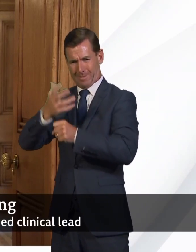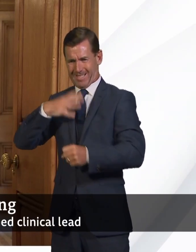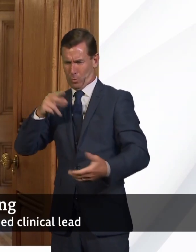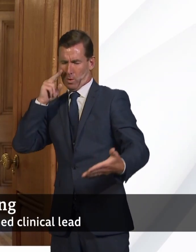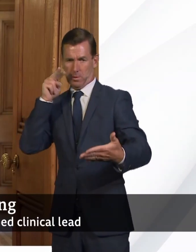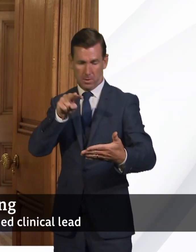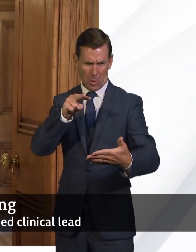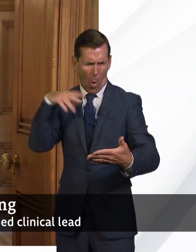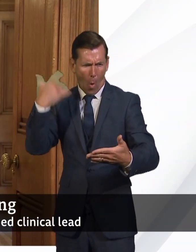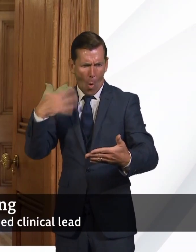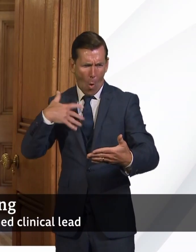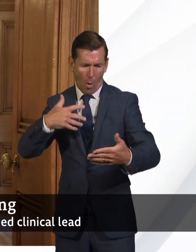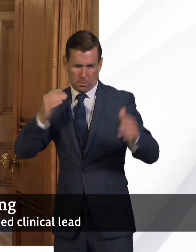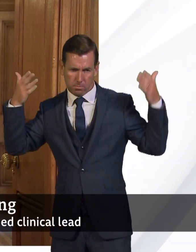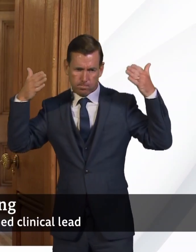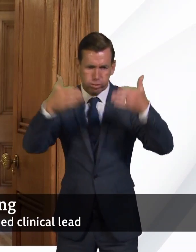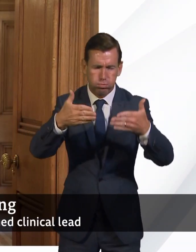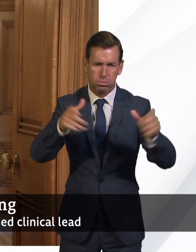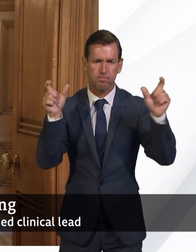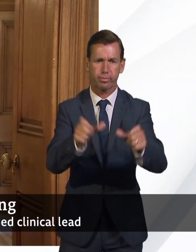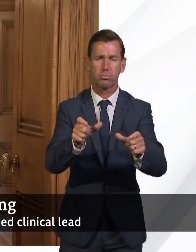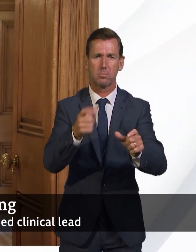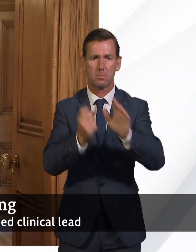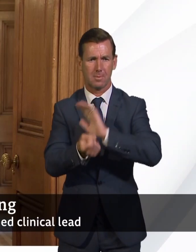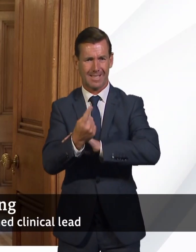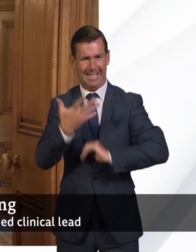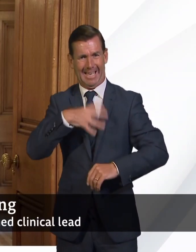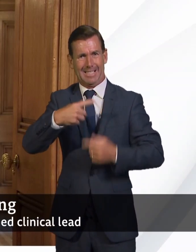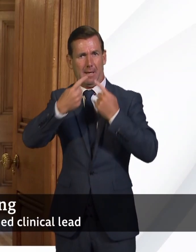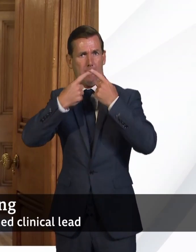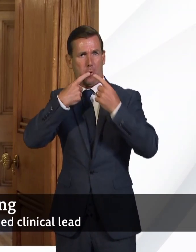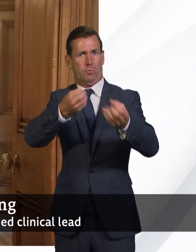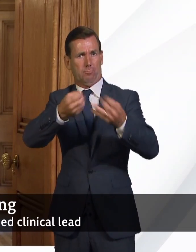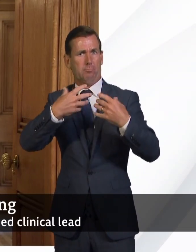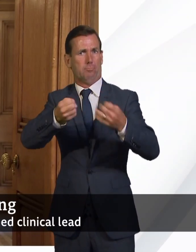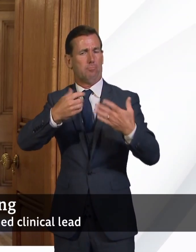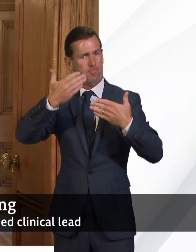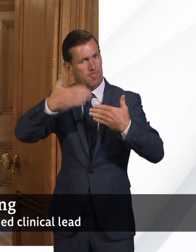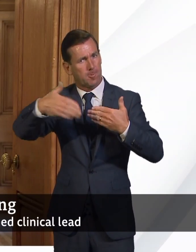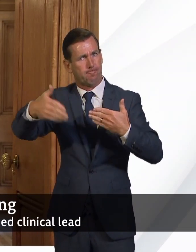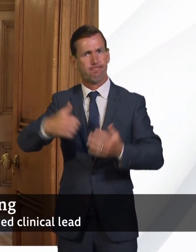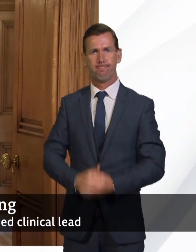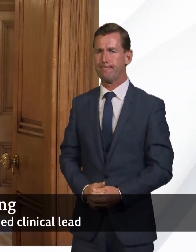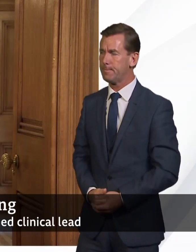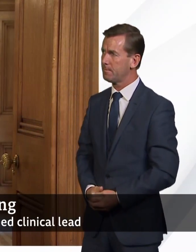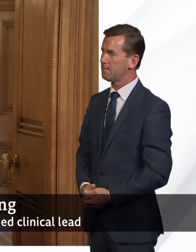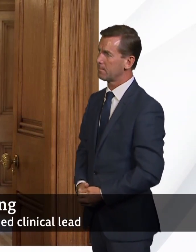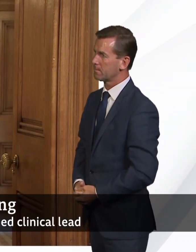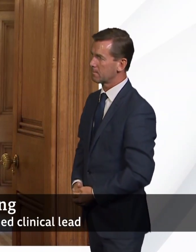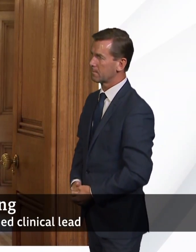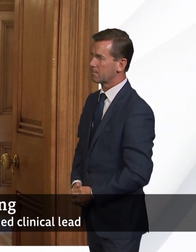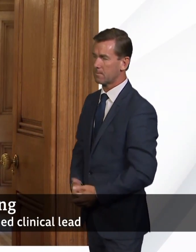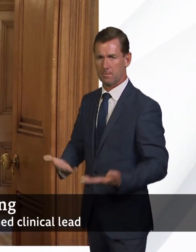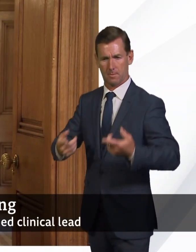challenge and act if that's what's needed. As a result of all this, and the work of so many people across the social